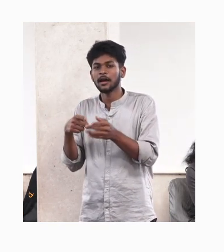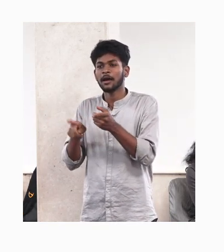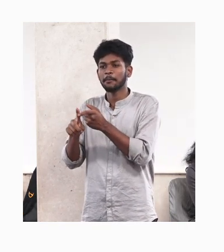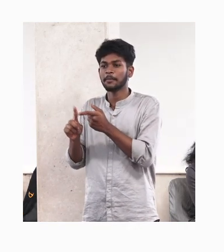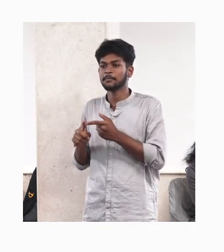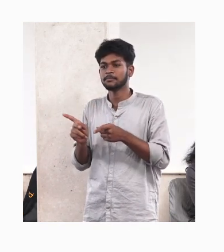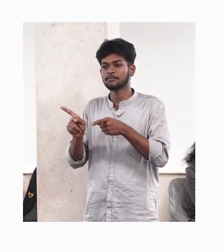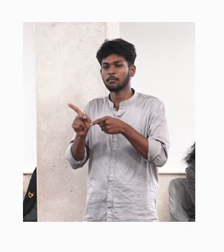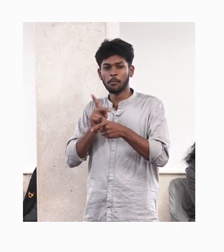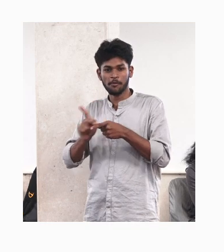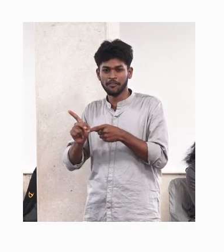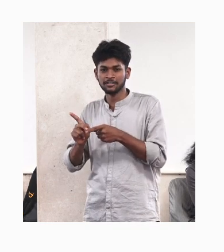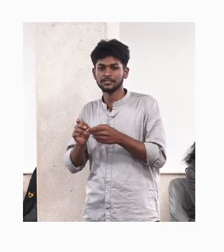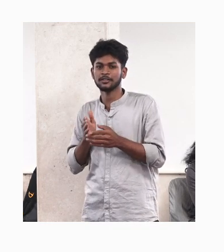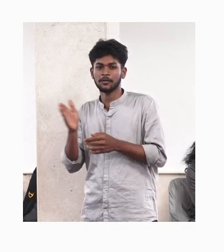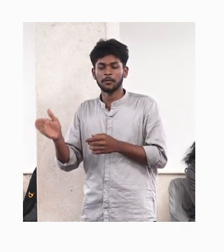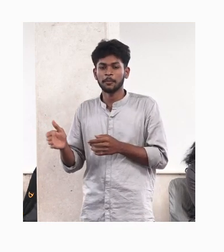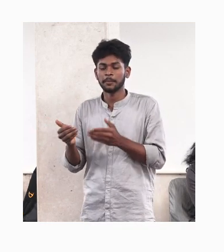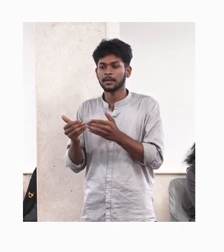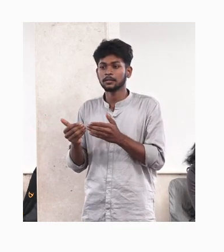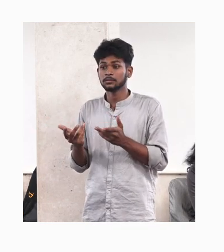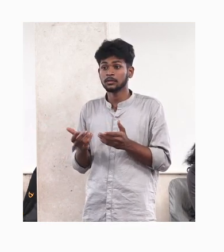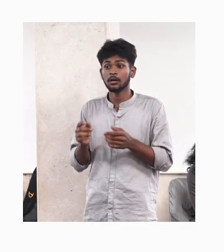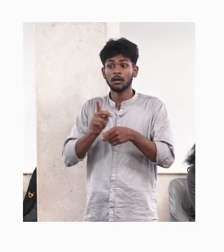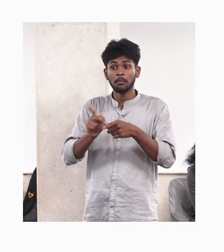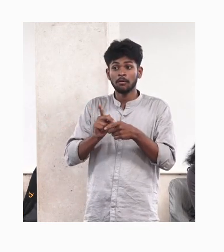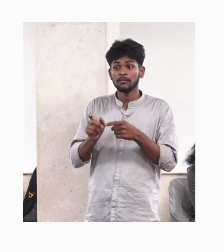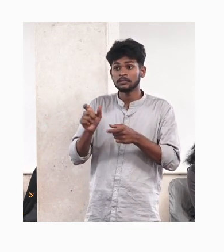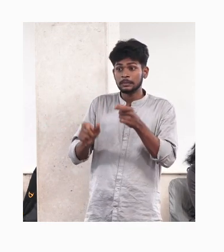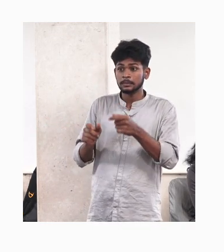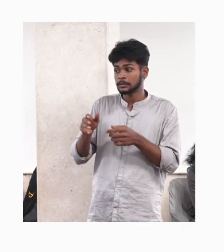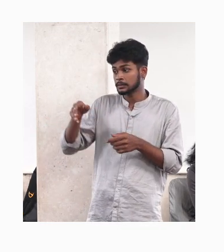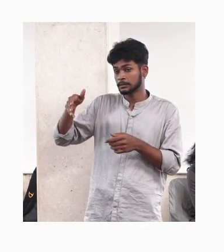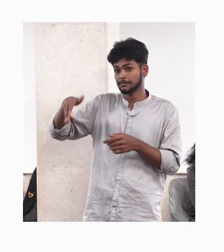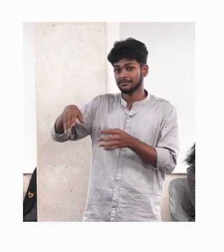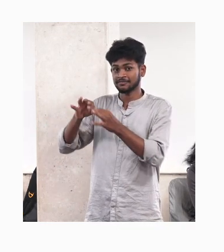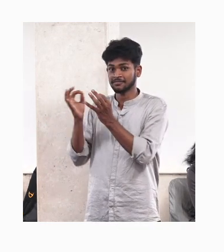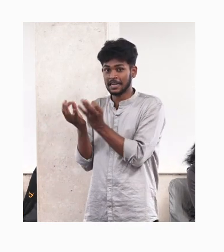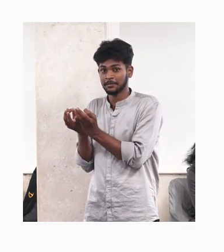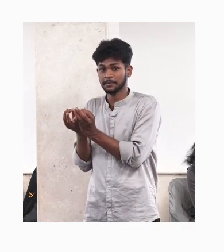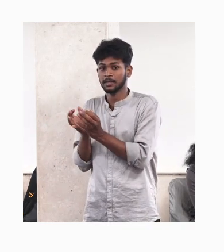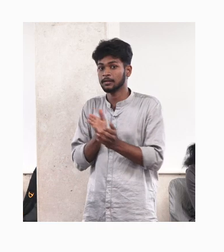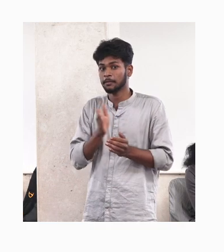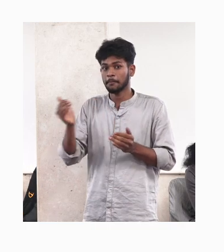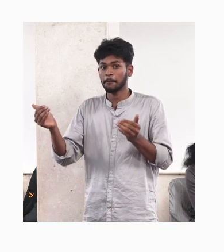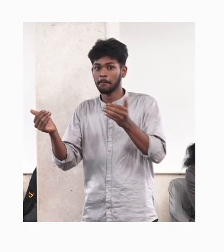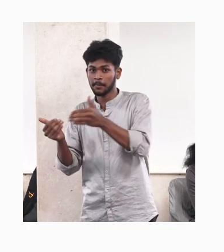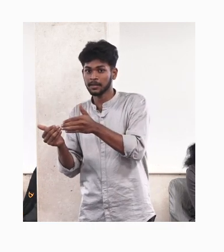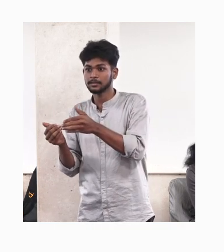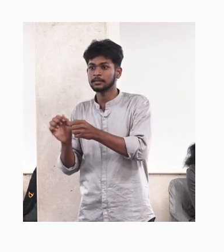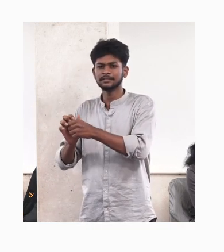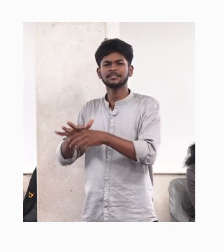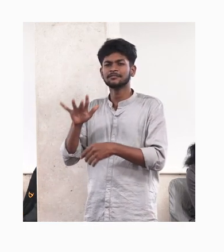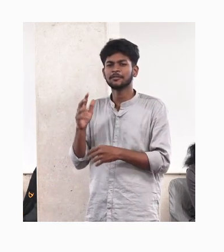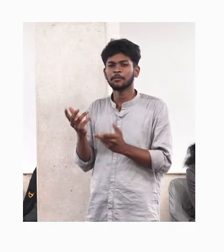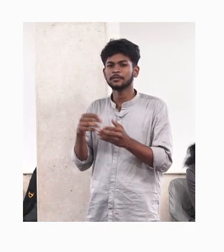when the professional turn in the presence of the family and reflect about